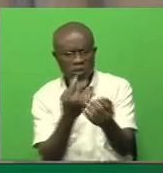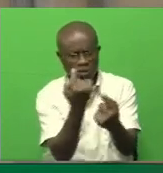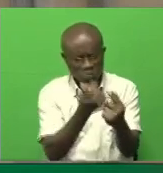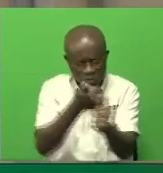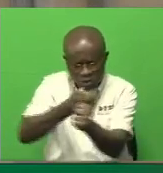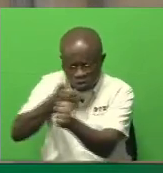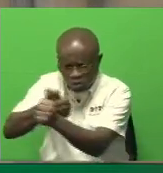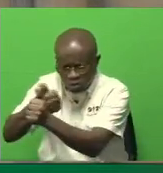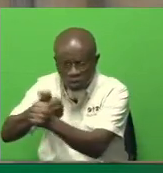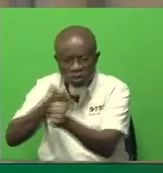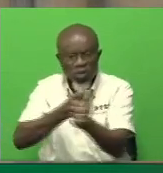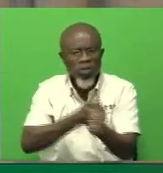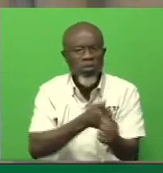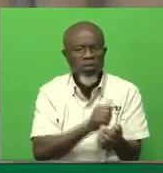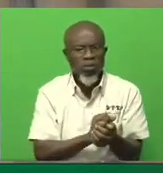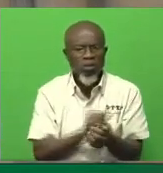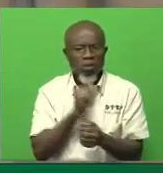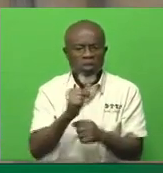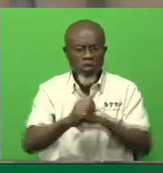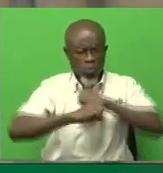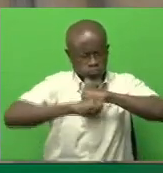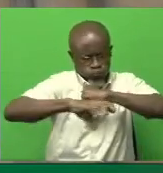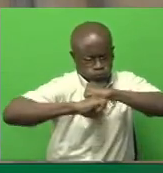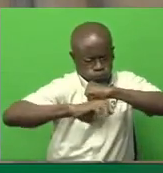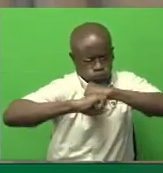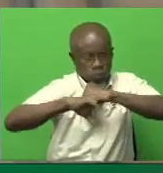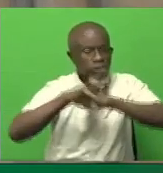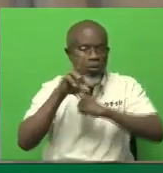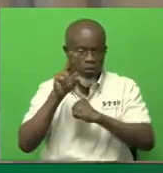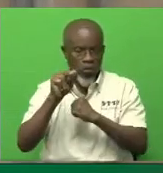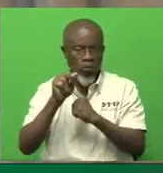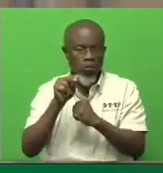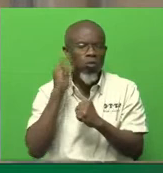it is not going to be a mass media Camp campaign